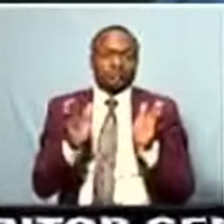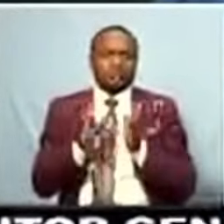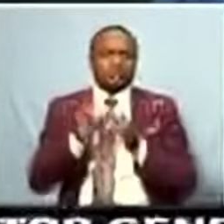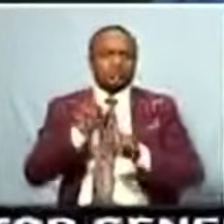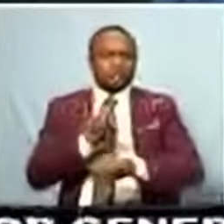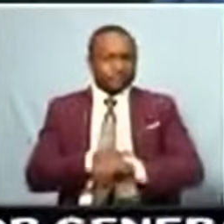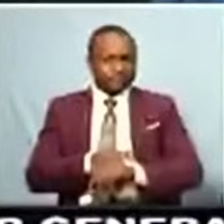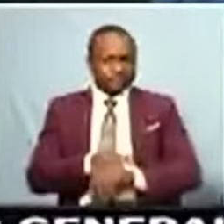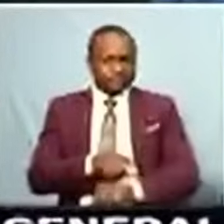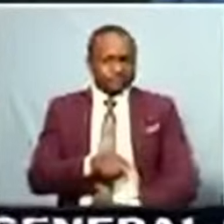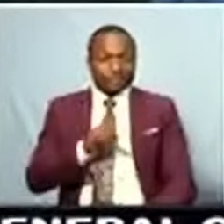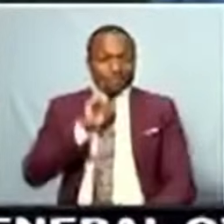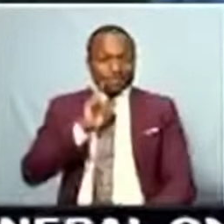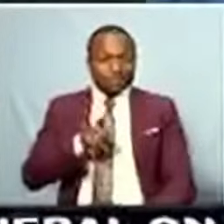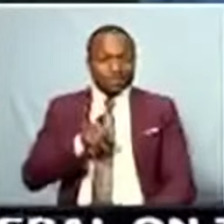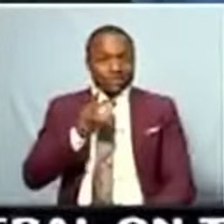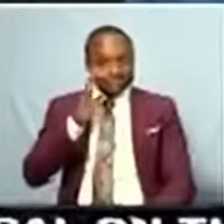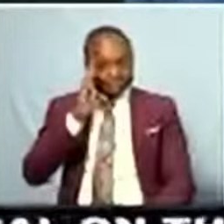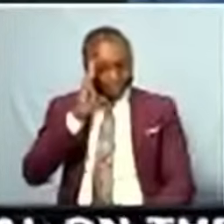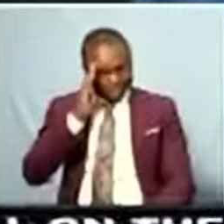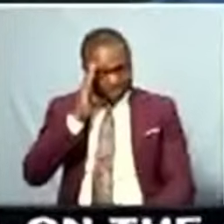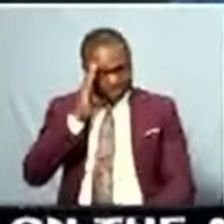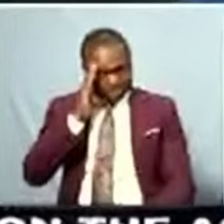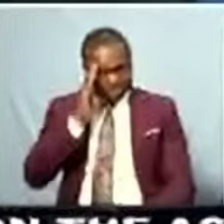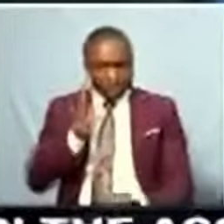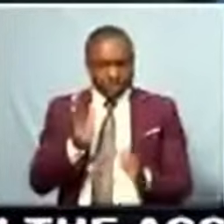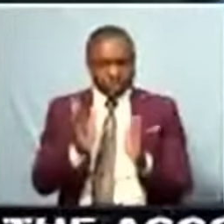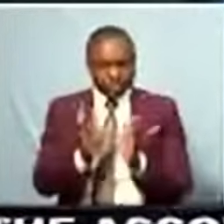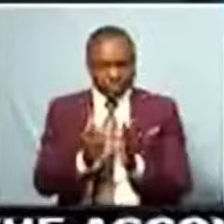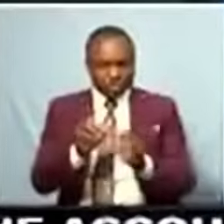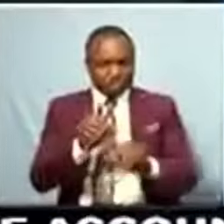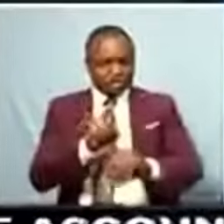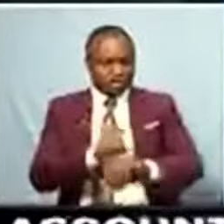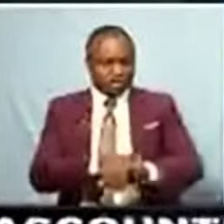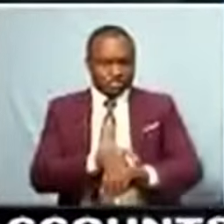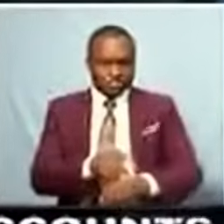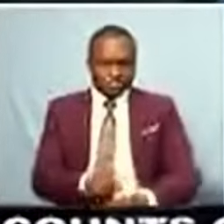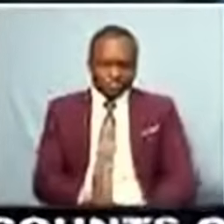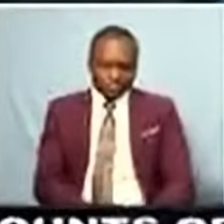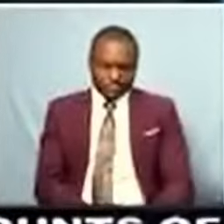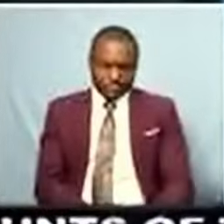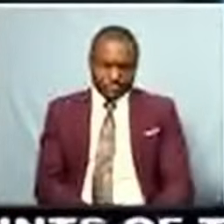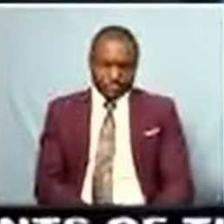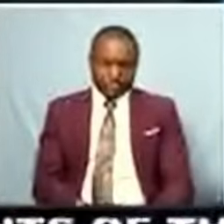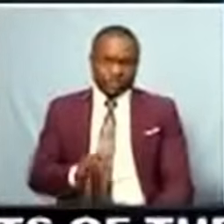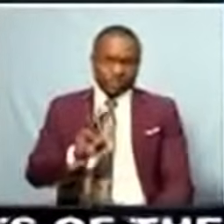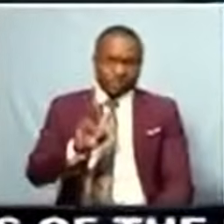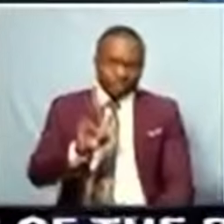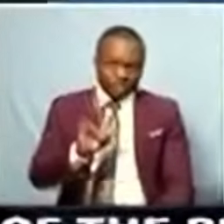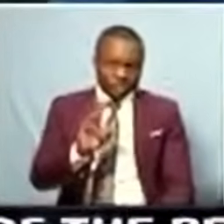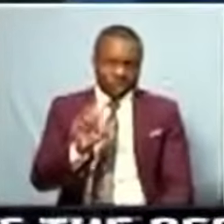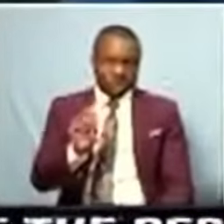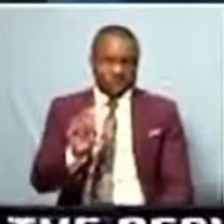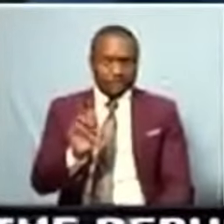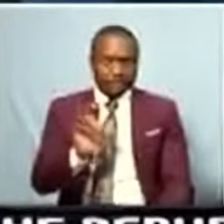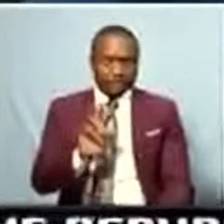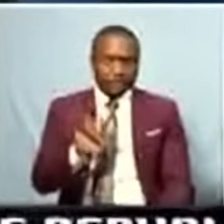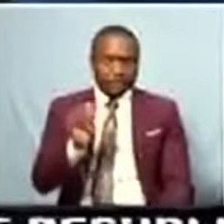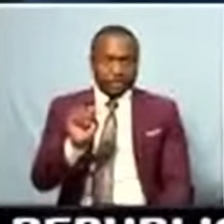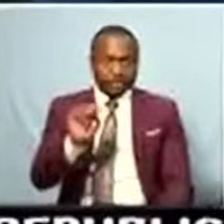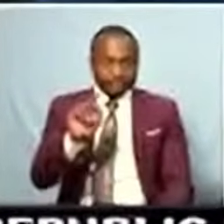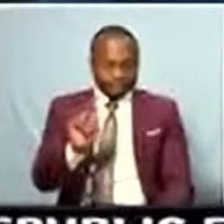think that we need to understand that within a short period of time, within the warranty period, the machine is not